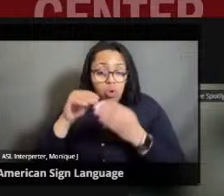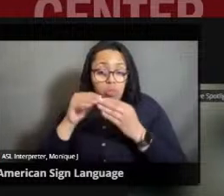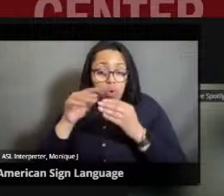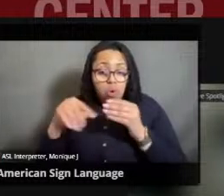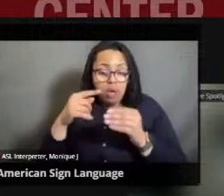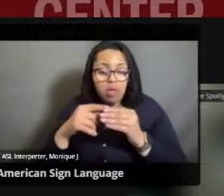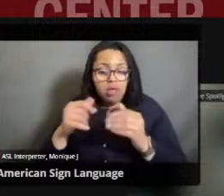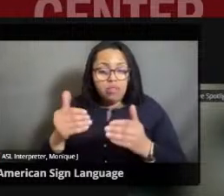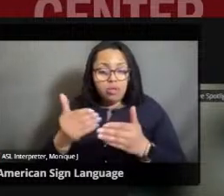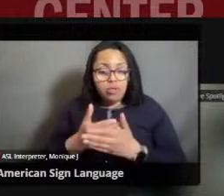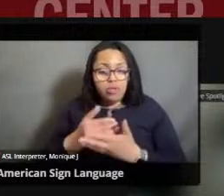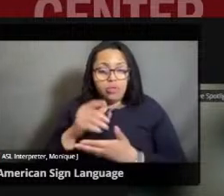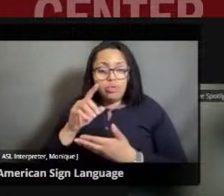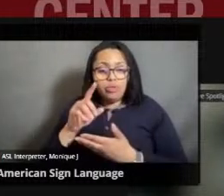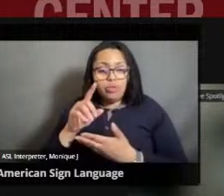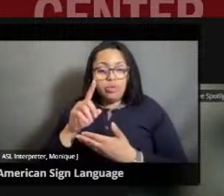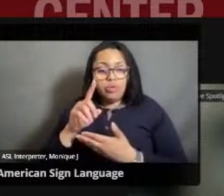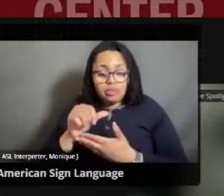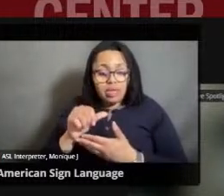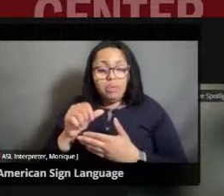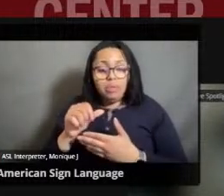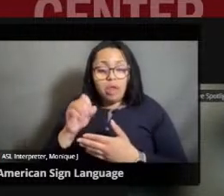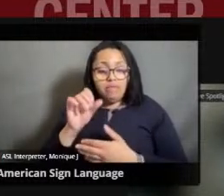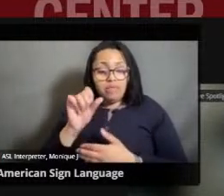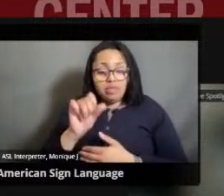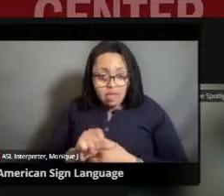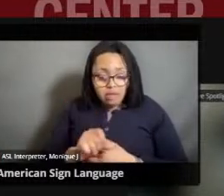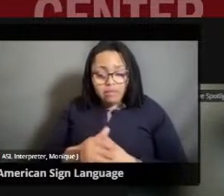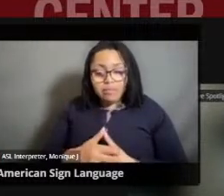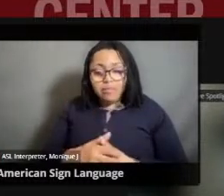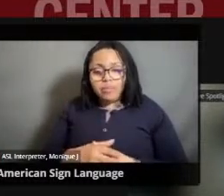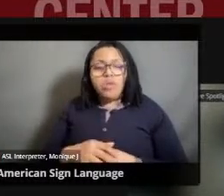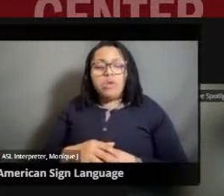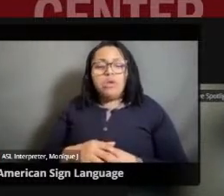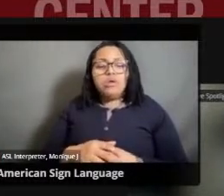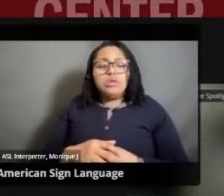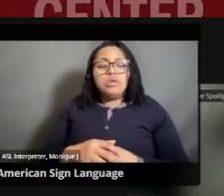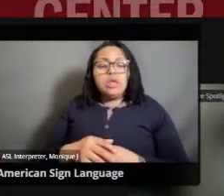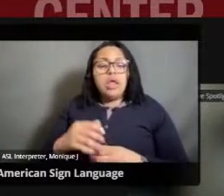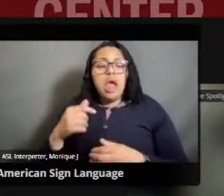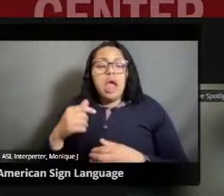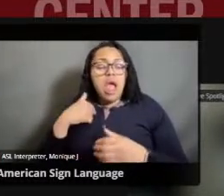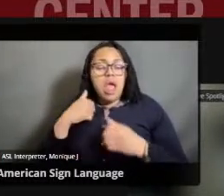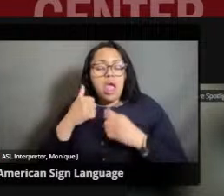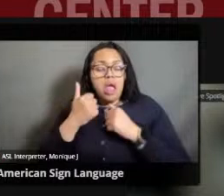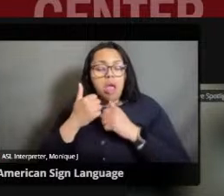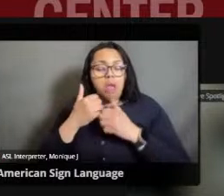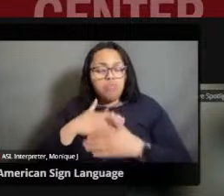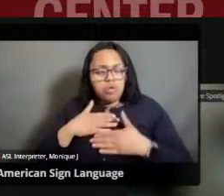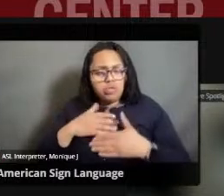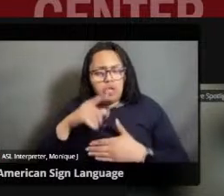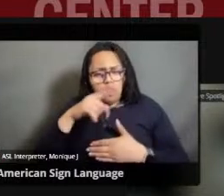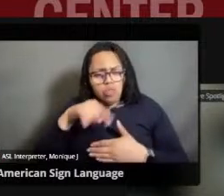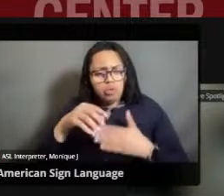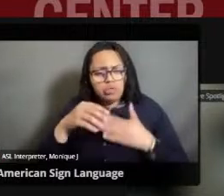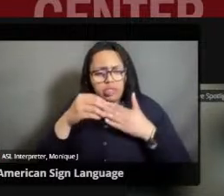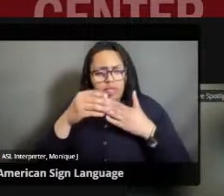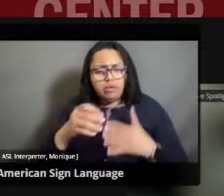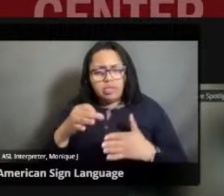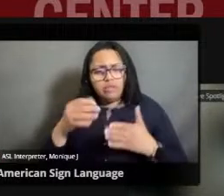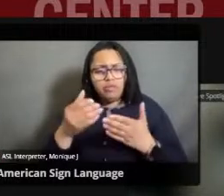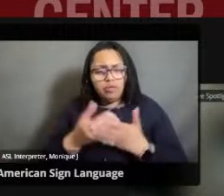I appreciate the leaders of New Disabled South so much for not only joining our